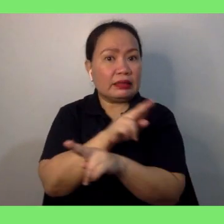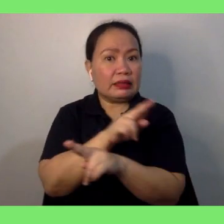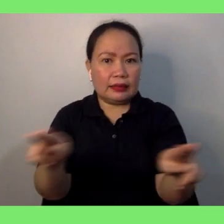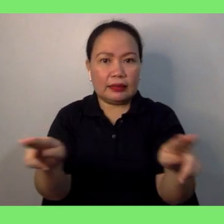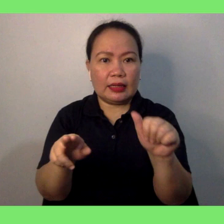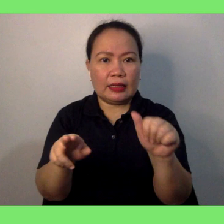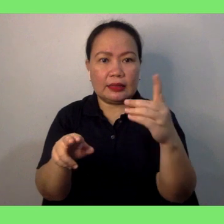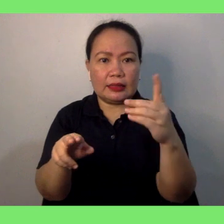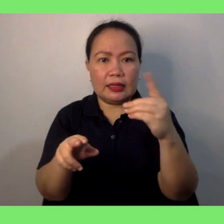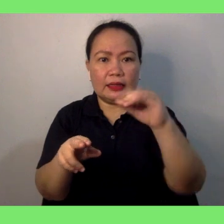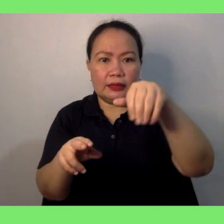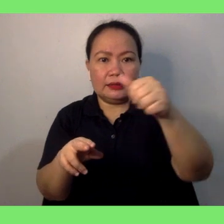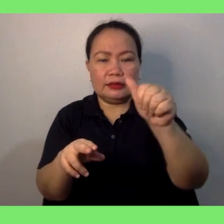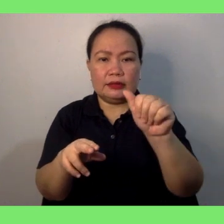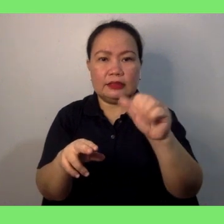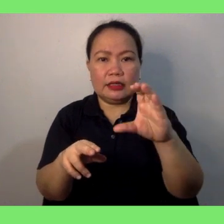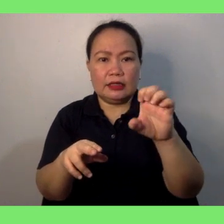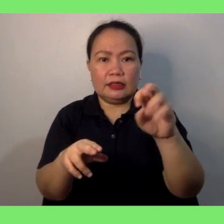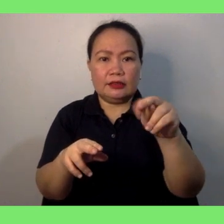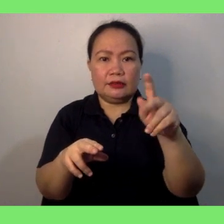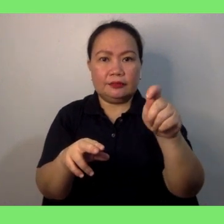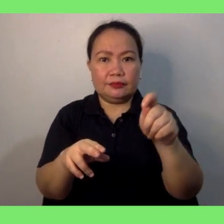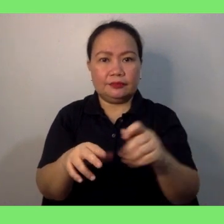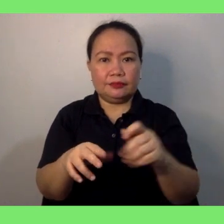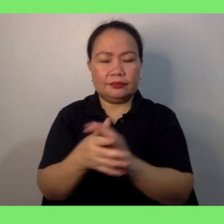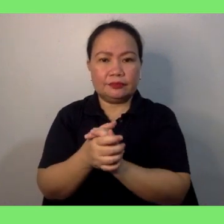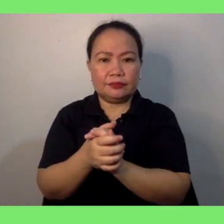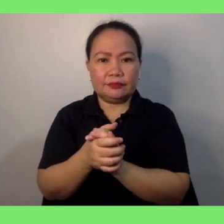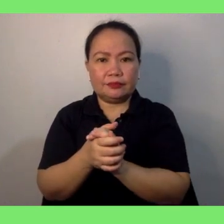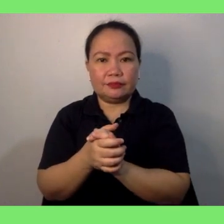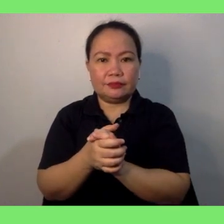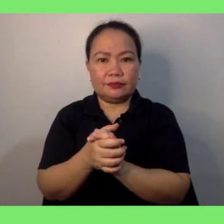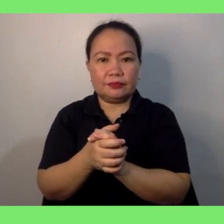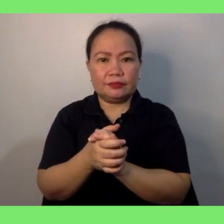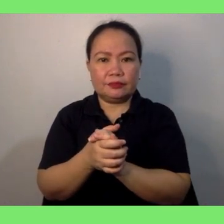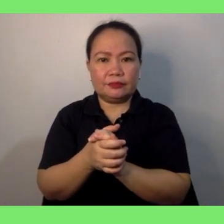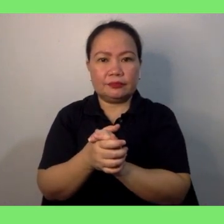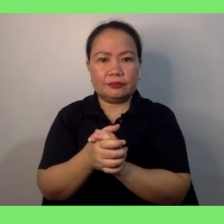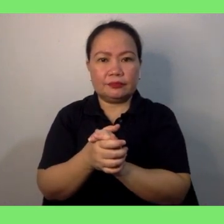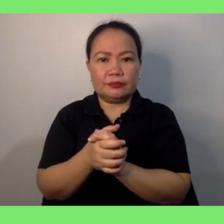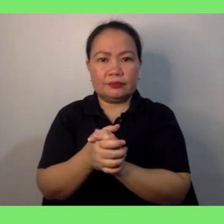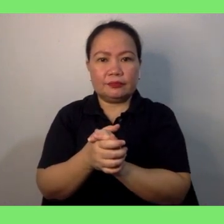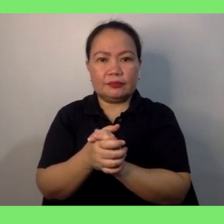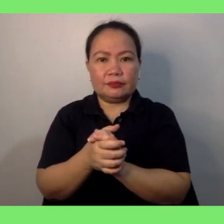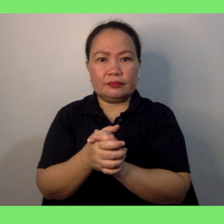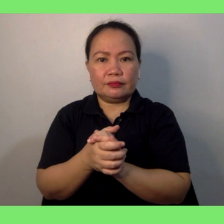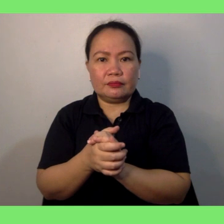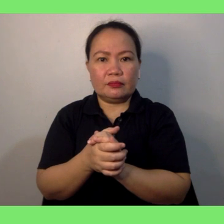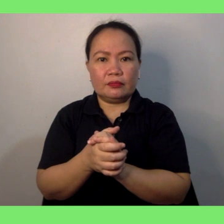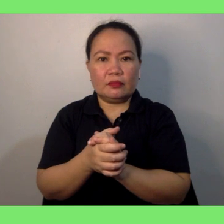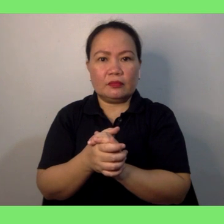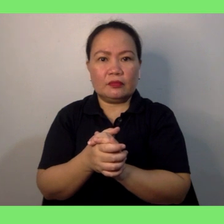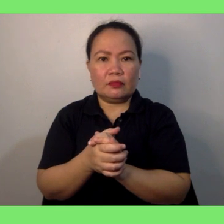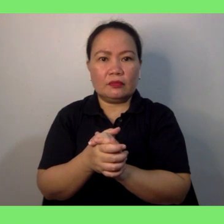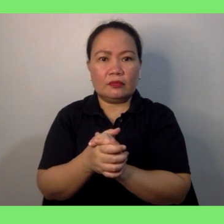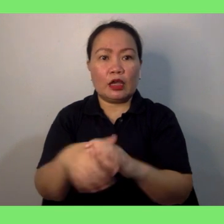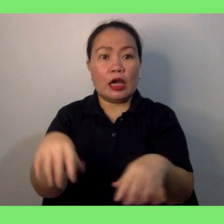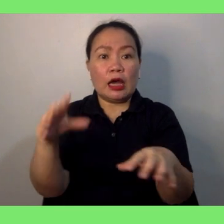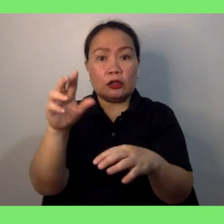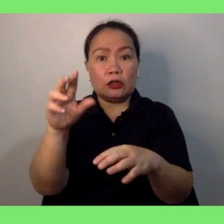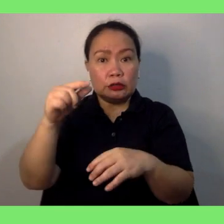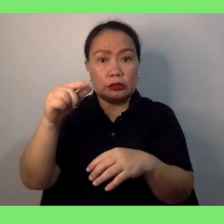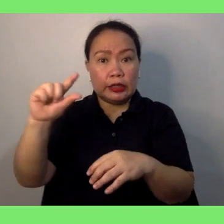kung saan yung isa interior, yung isa exterior. So, angle, ano yon? Angle 2 and 5 to